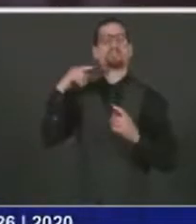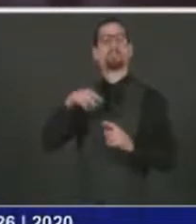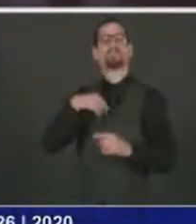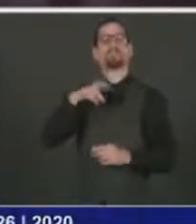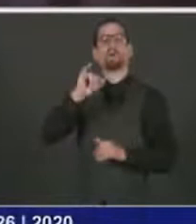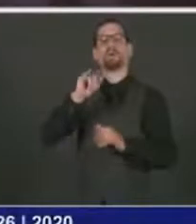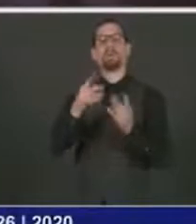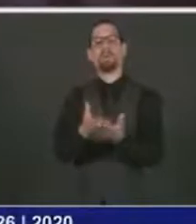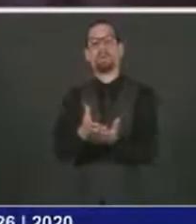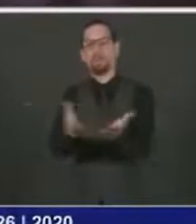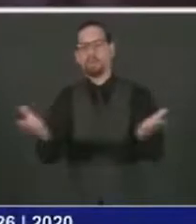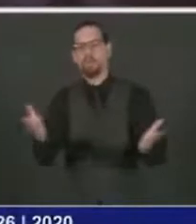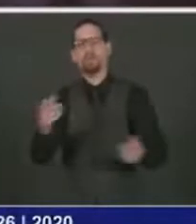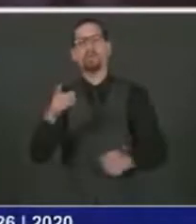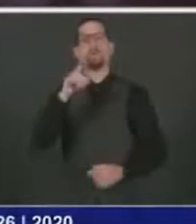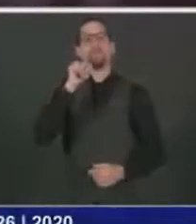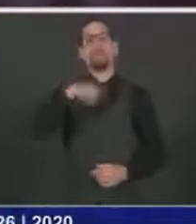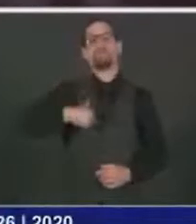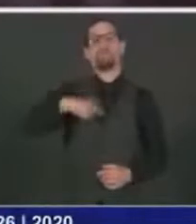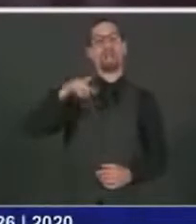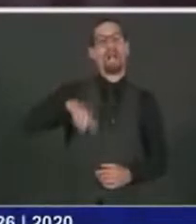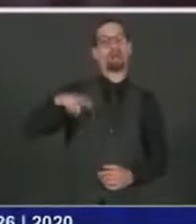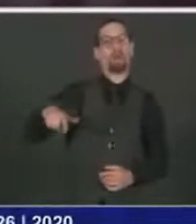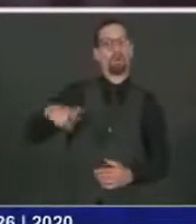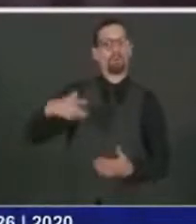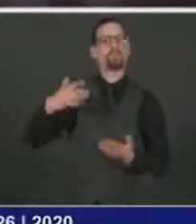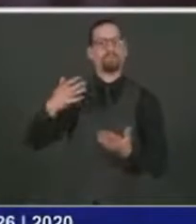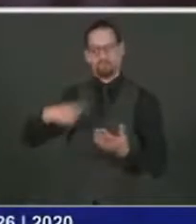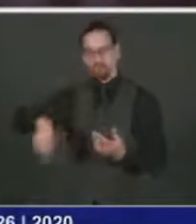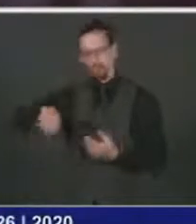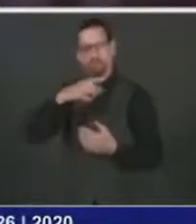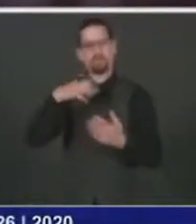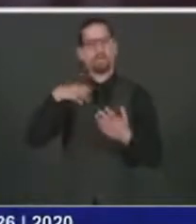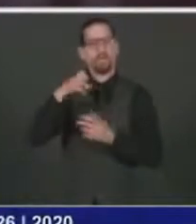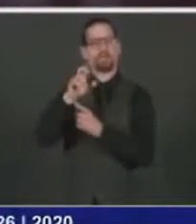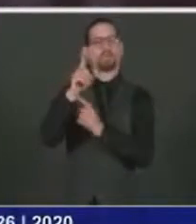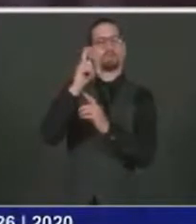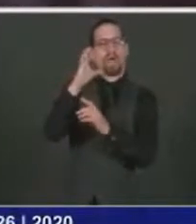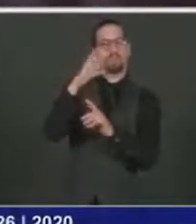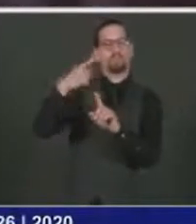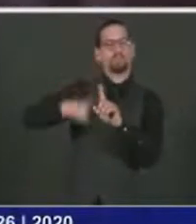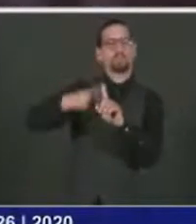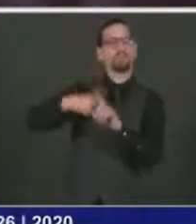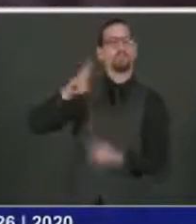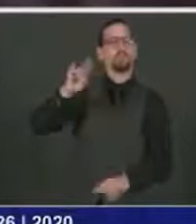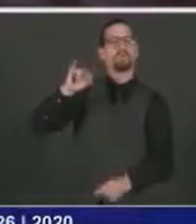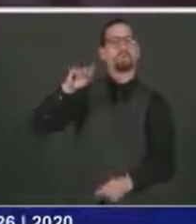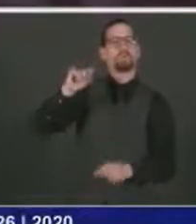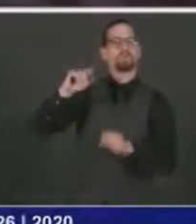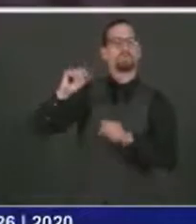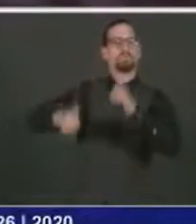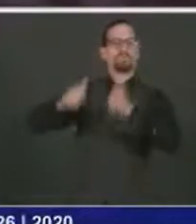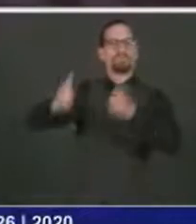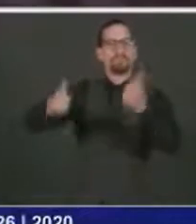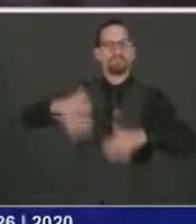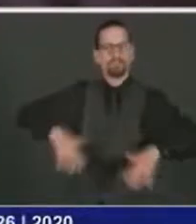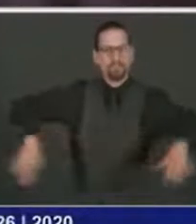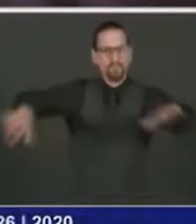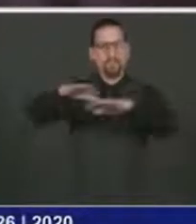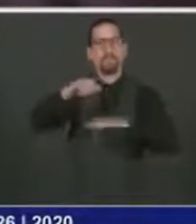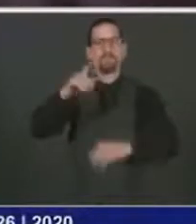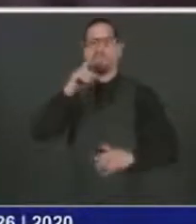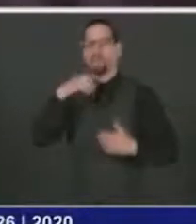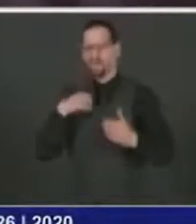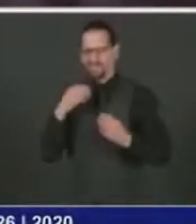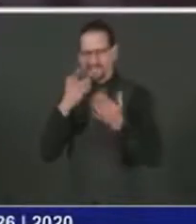by July 1st to people who are on the verge of homelessness, but who have a housing voucher